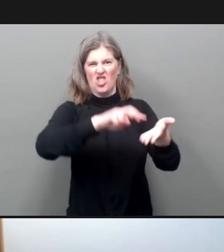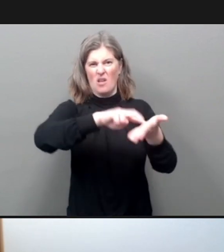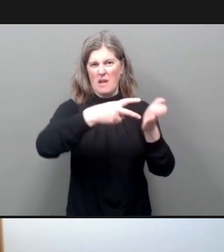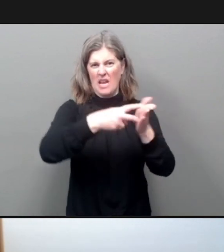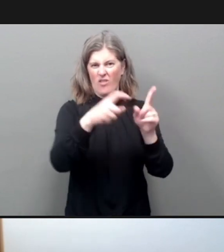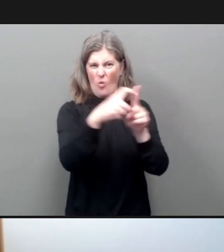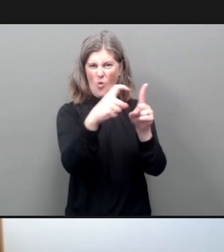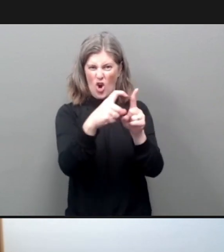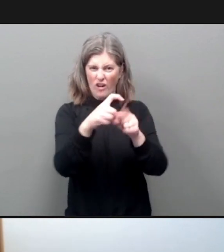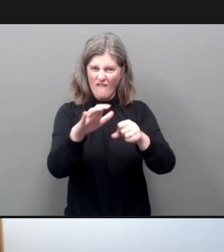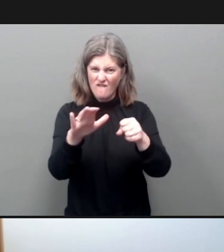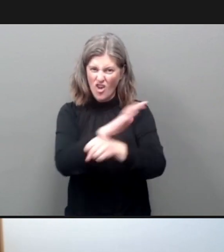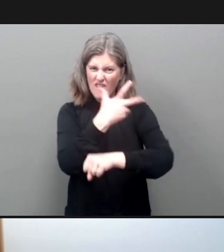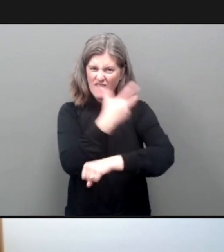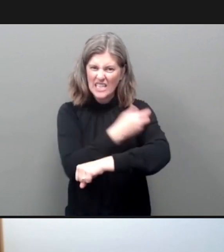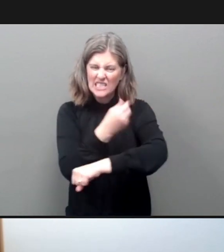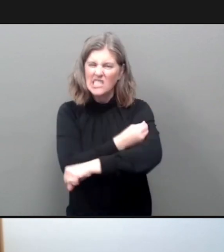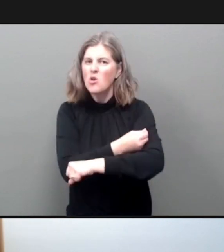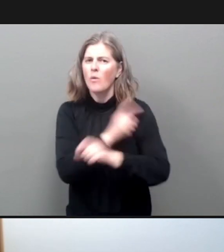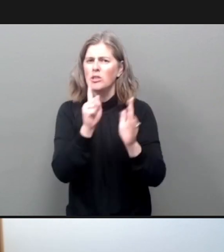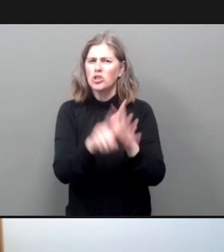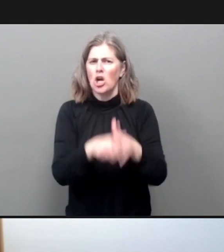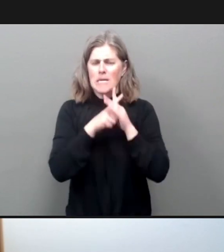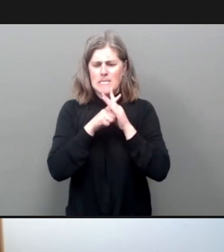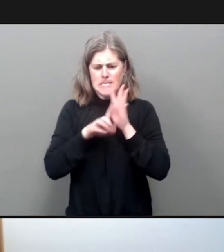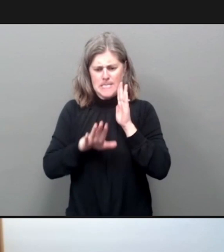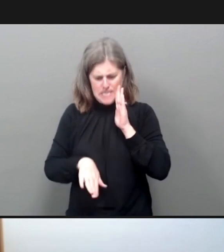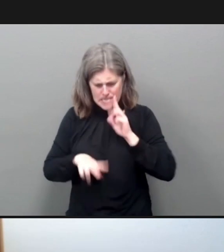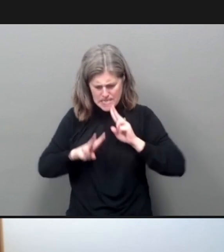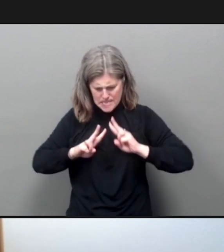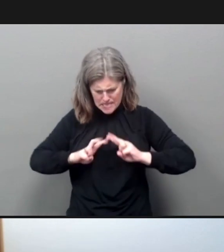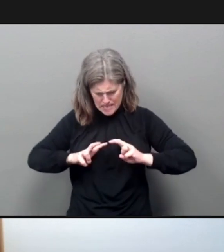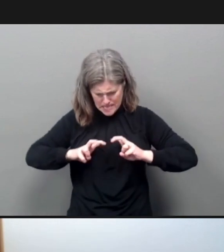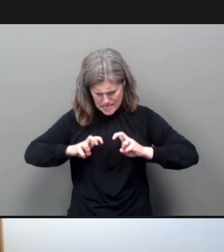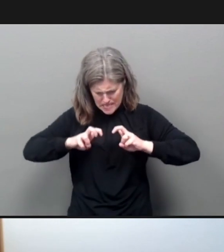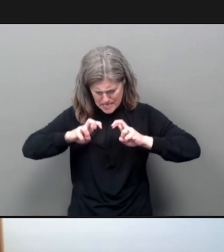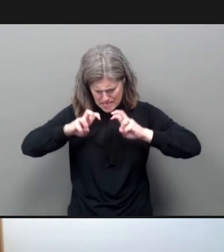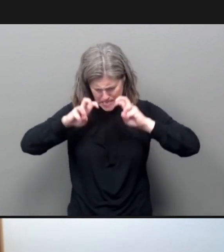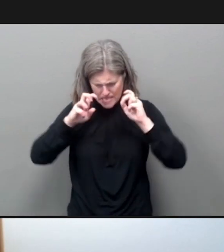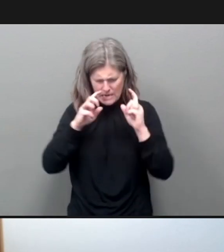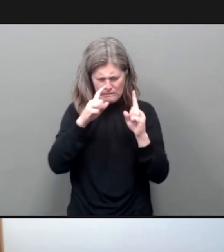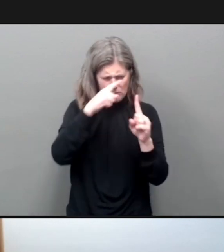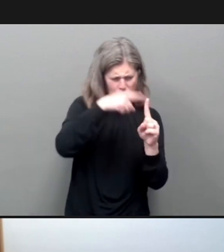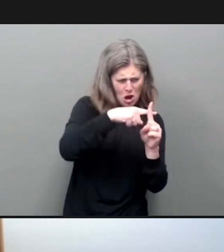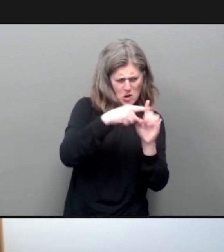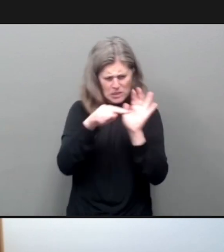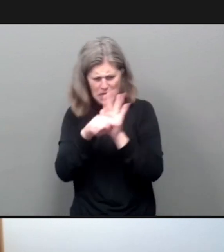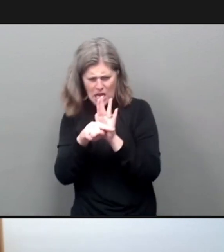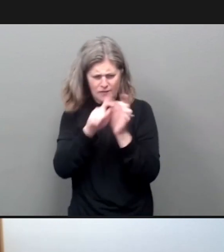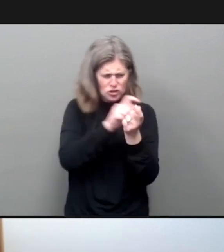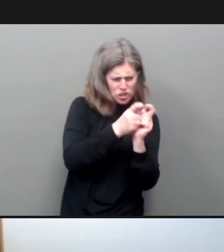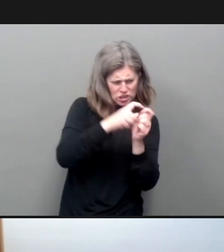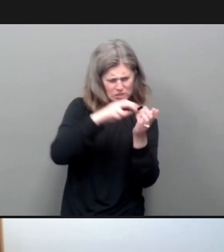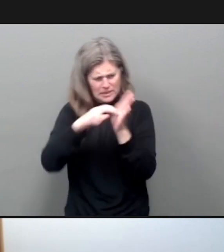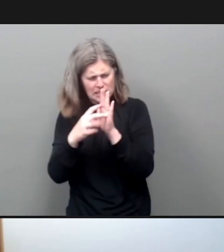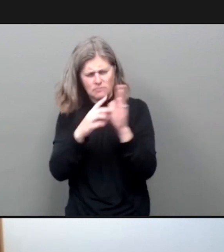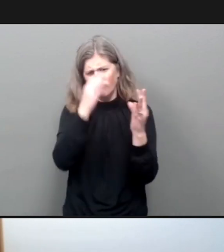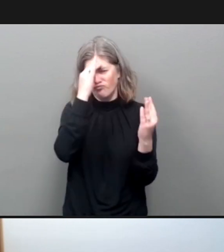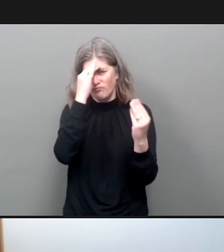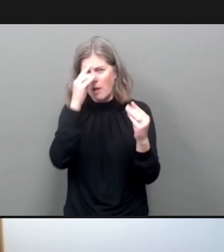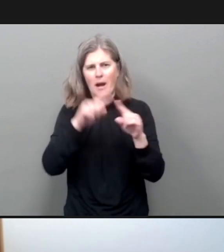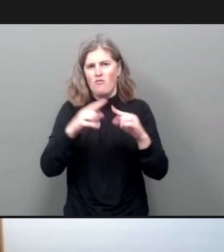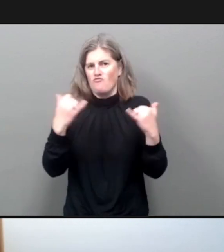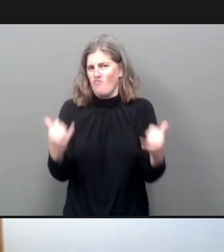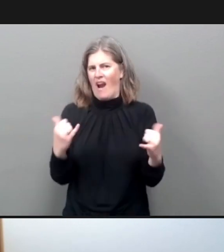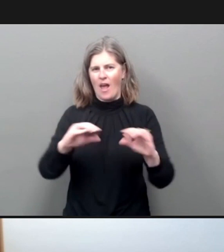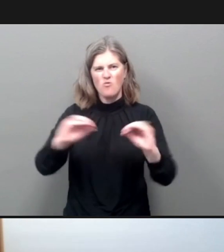If we're going to do something like that, we'd start at the ground up and really reconsider the pros and cons of those kind of decisions. But no discussions about